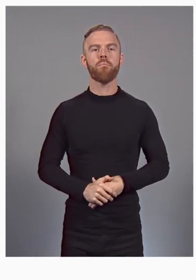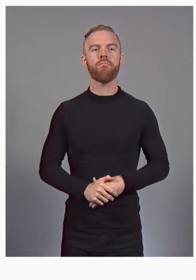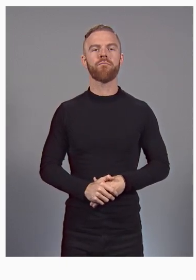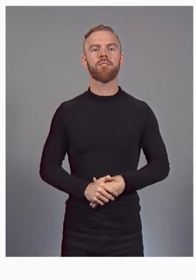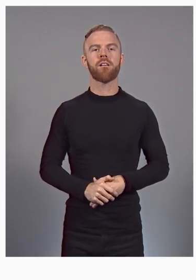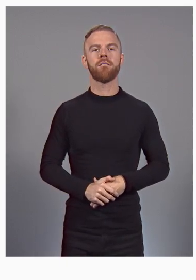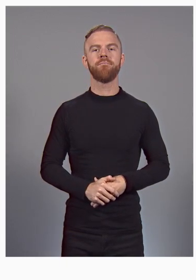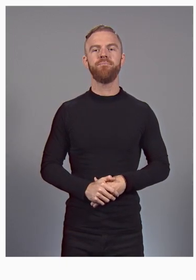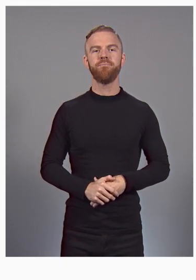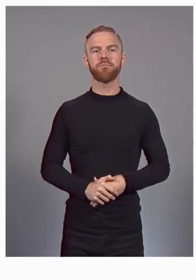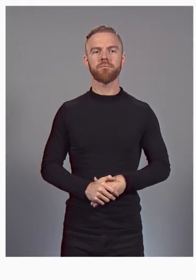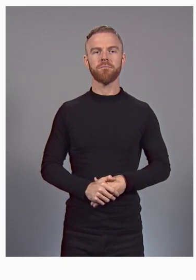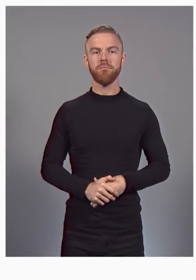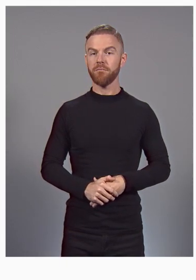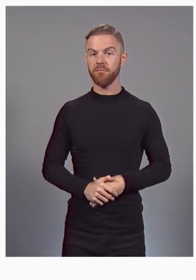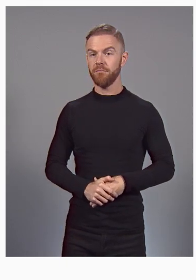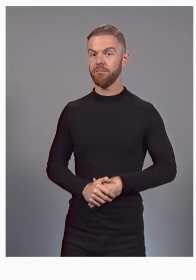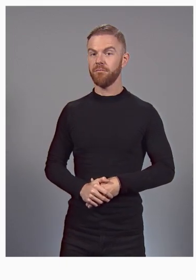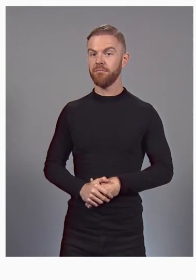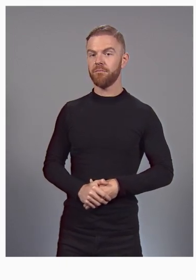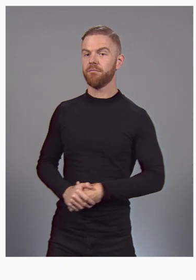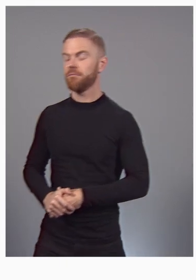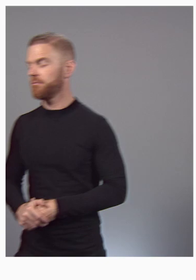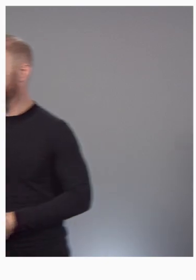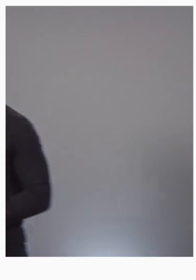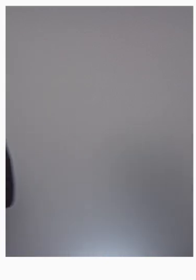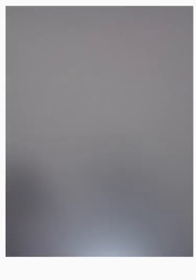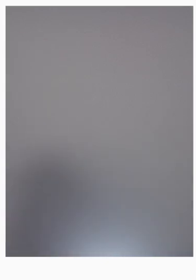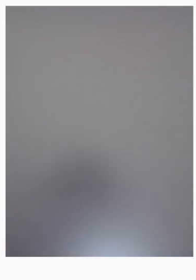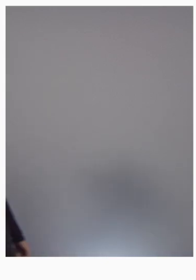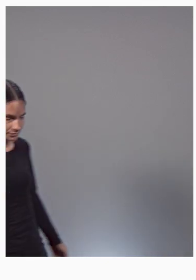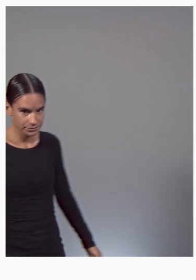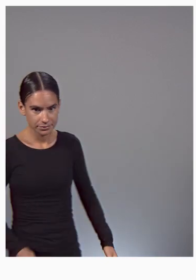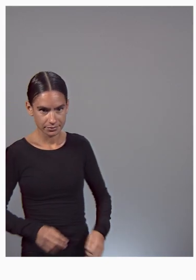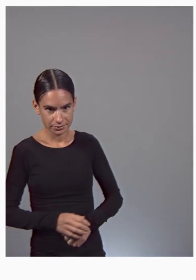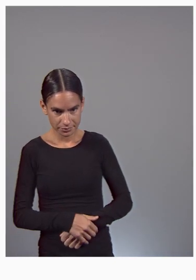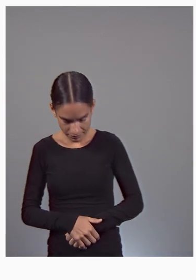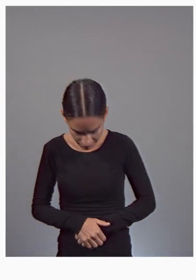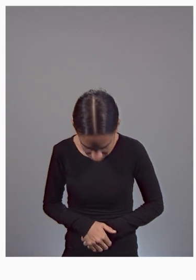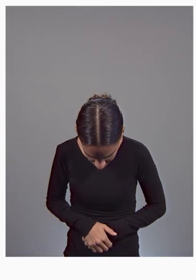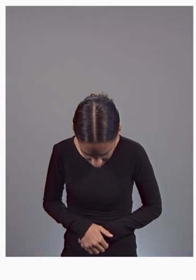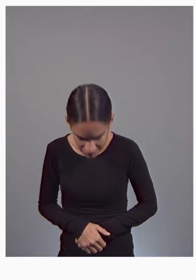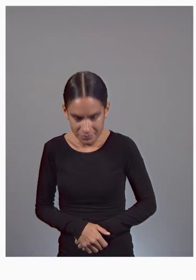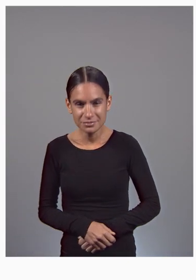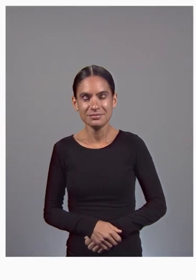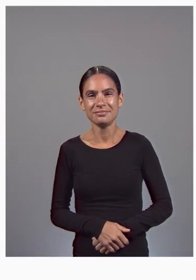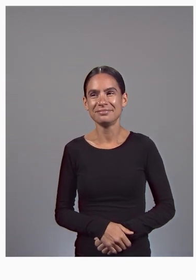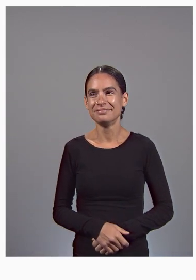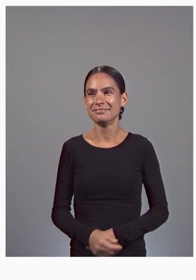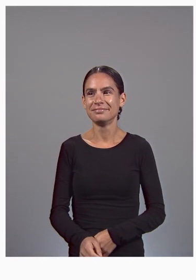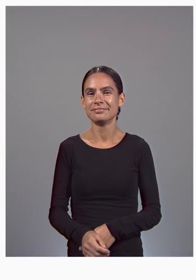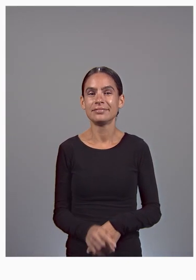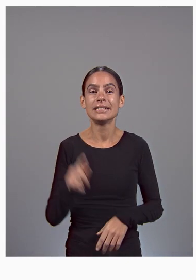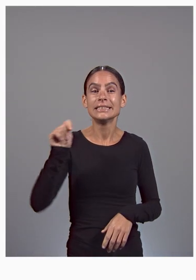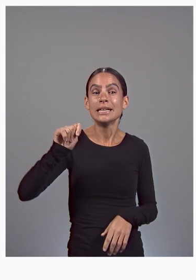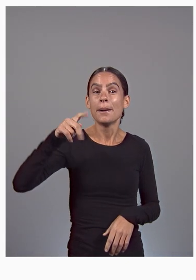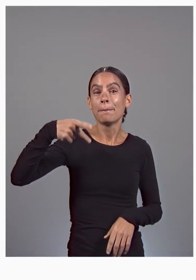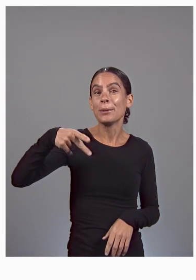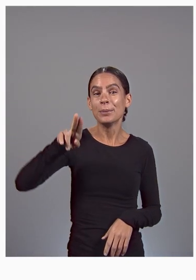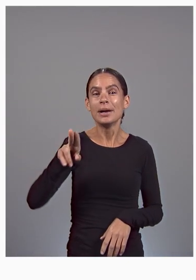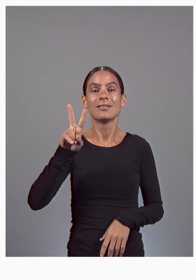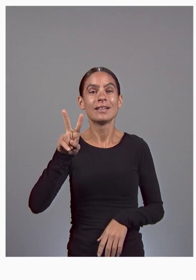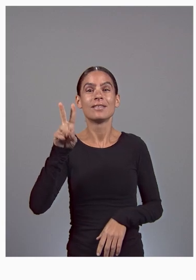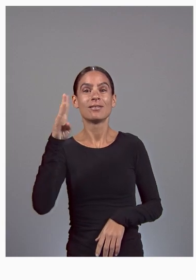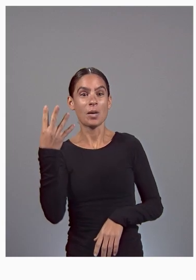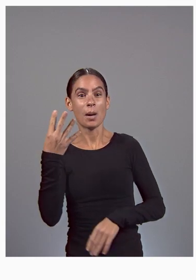From the small to the big, meet the hardware behind the new tensor processing unit, the Tpu V4 platform. It's likely